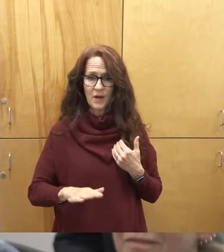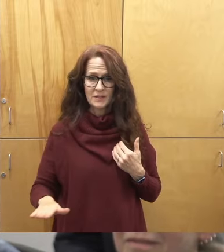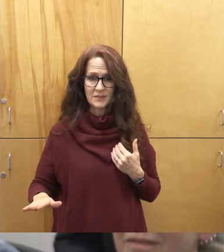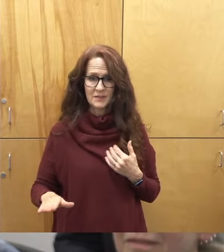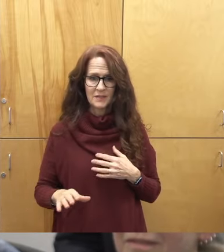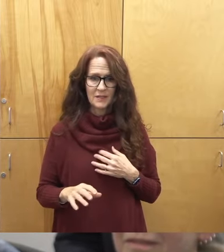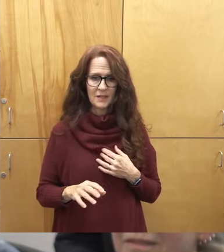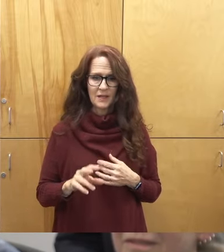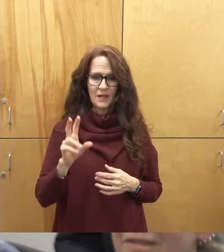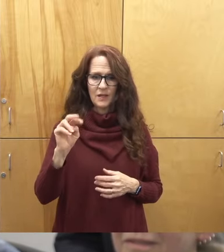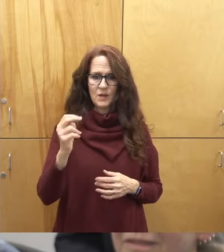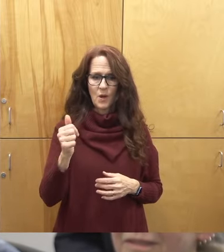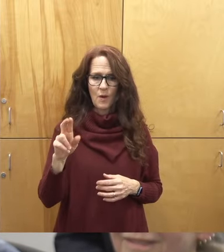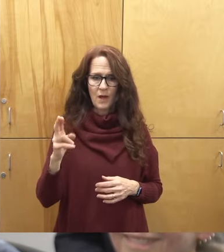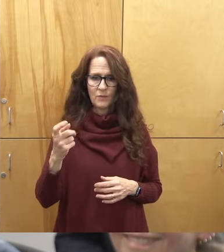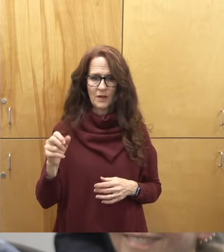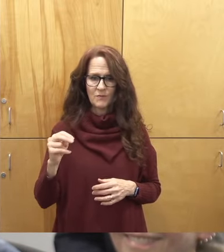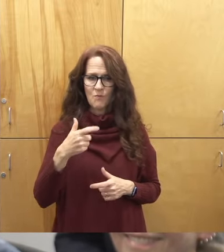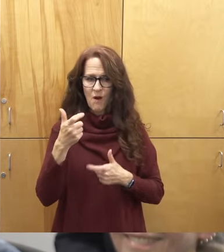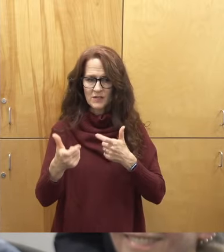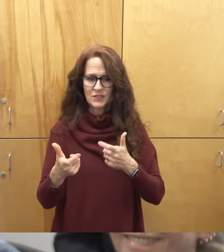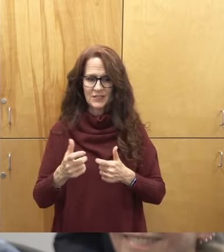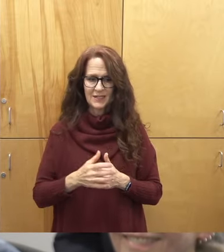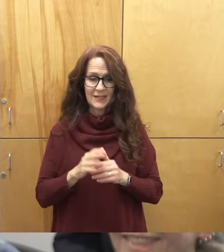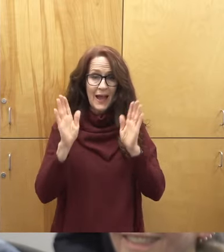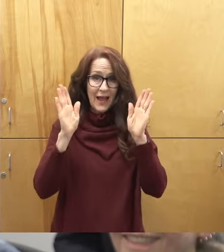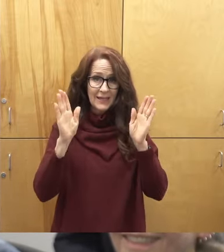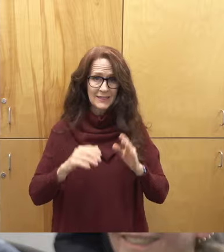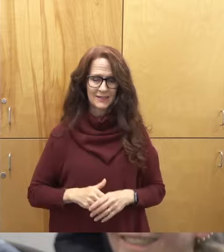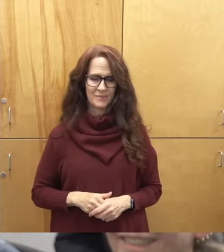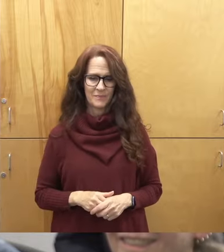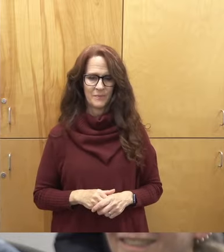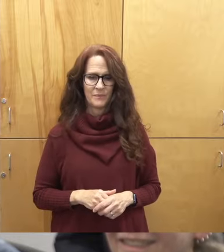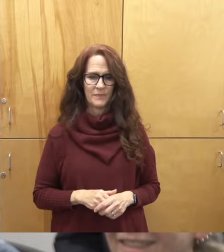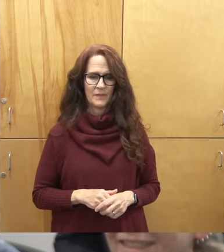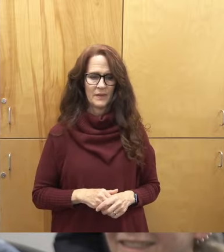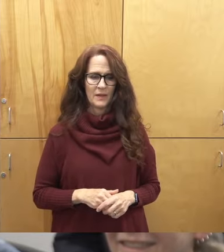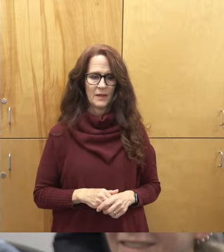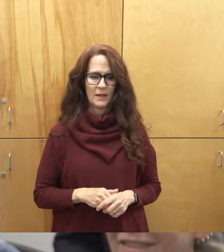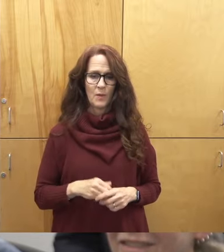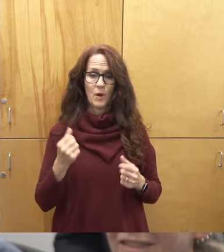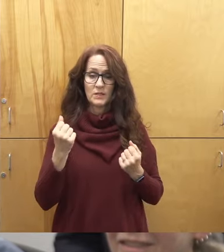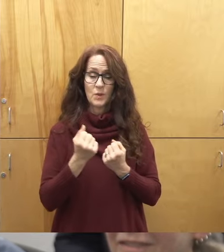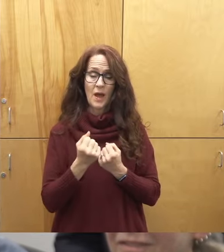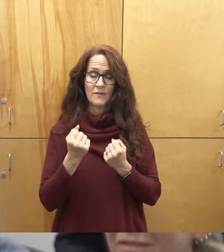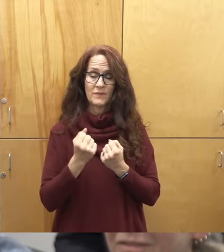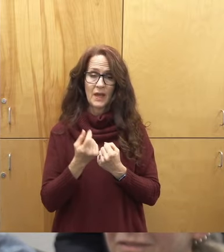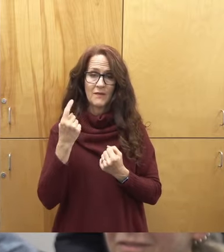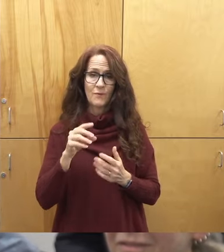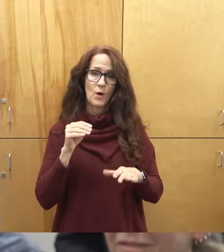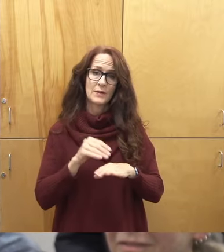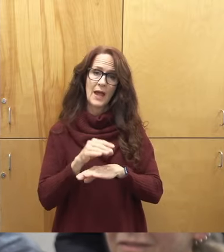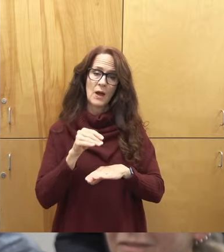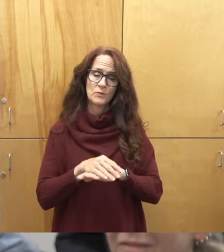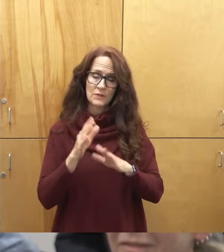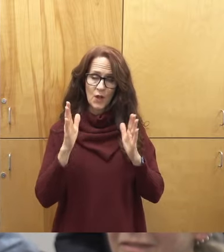and Reagan, watching. So hi. I'd like to advocate for